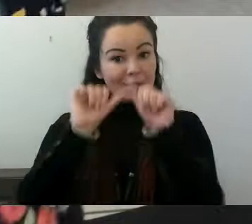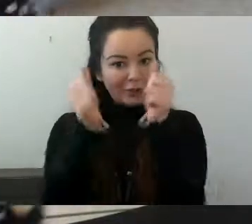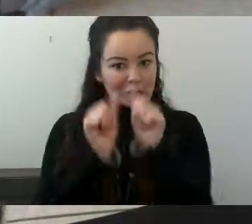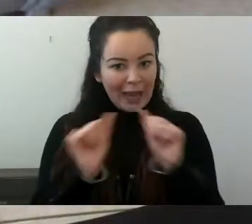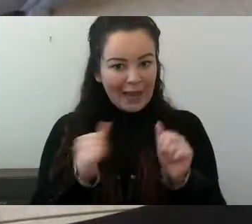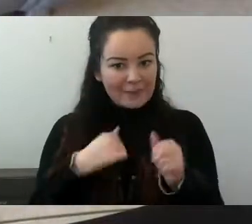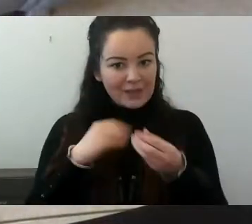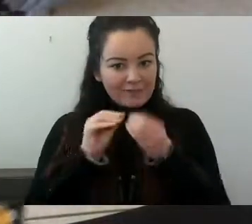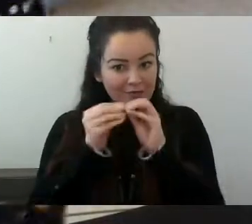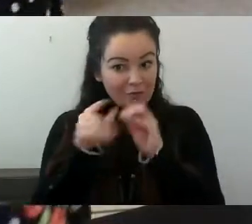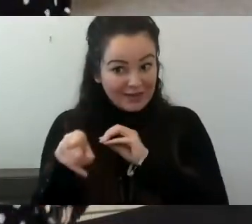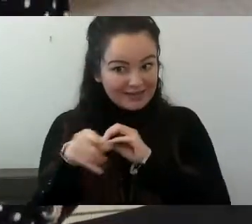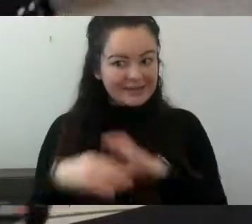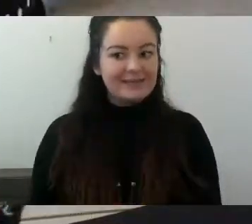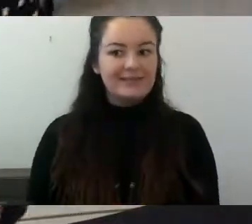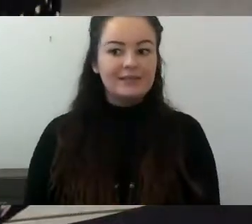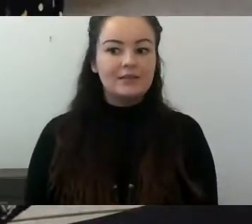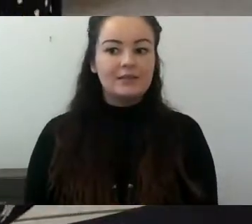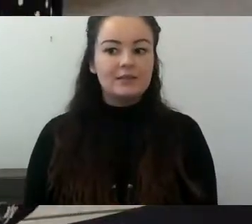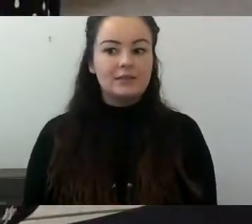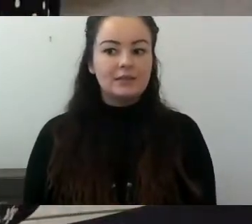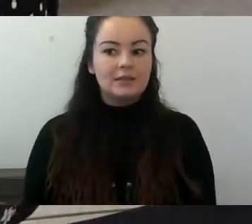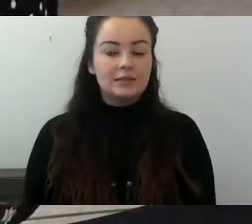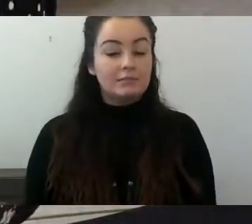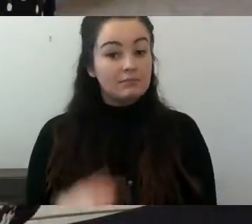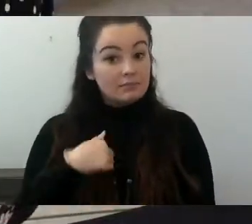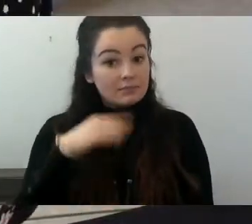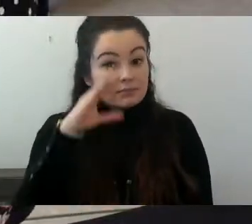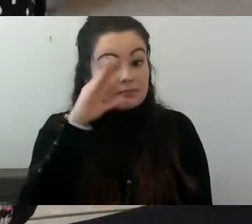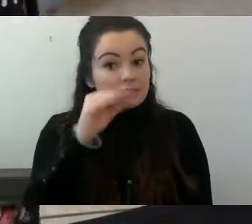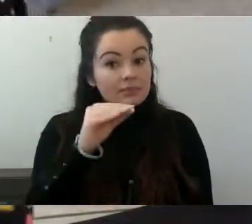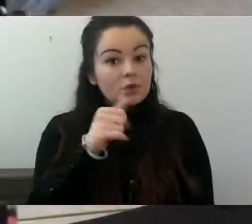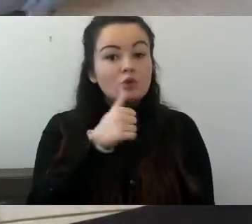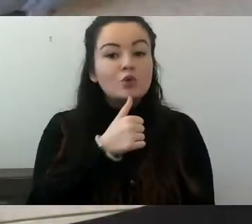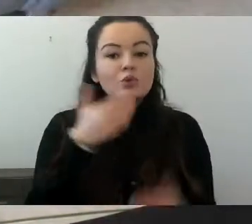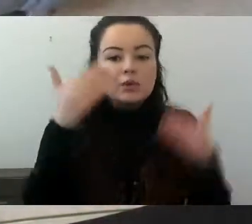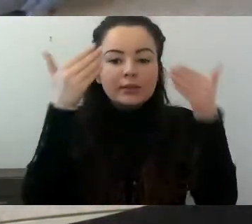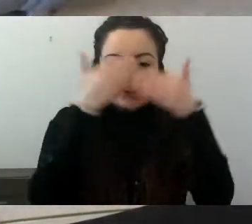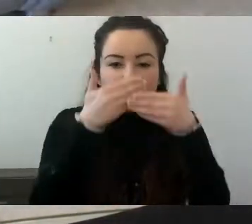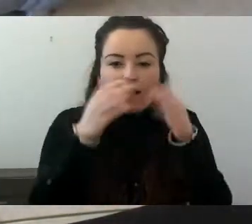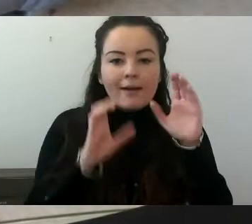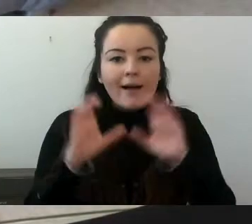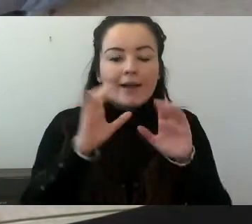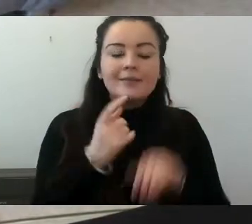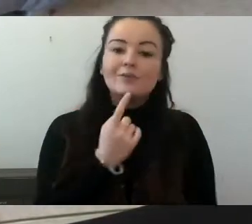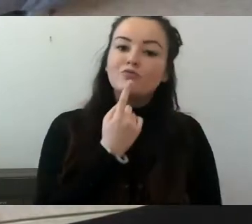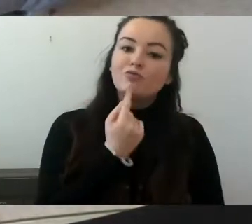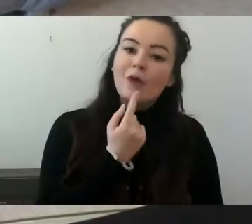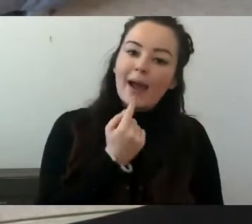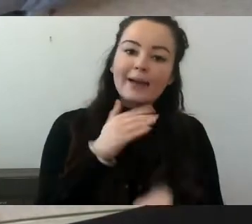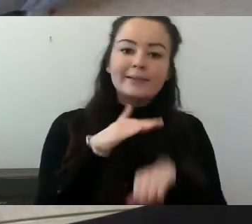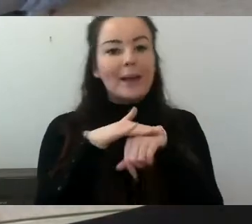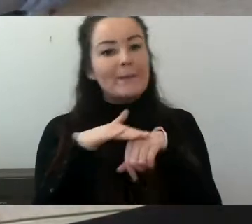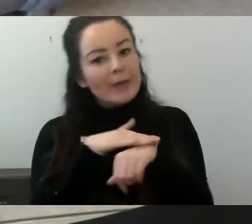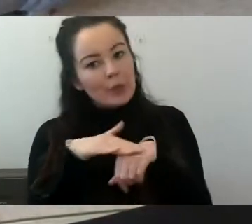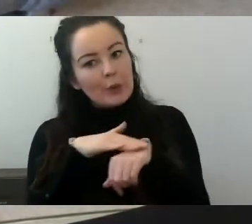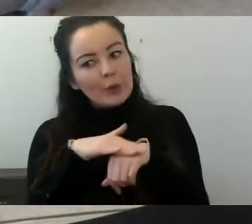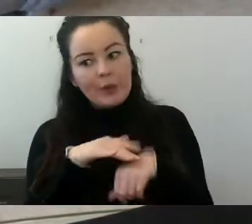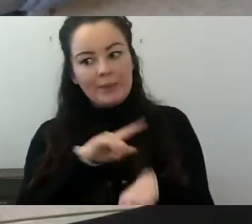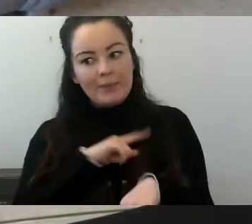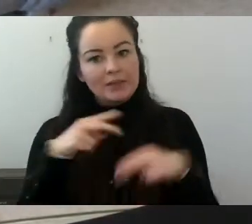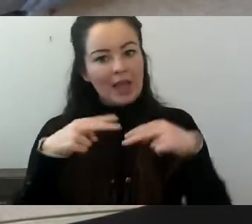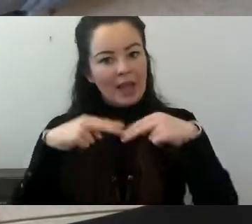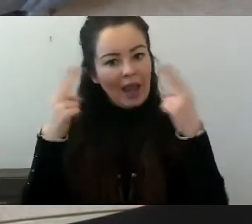between these shapes that I've made. I recommend using quite dark colours like red and blue,